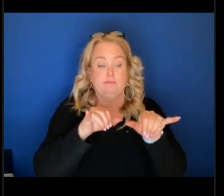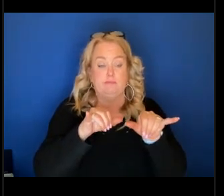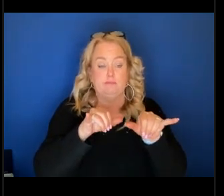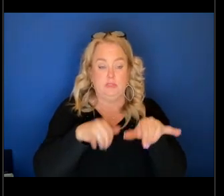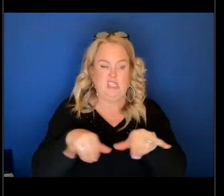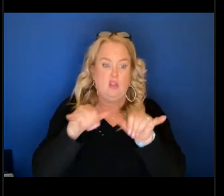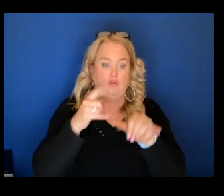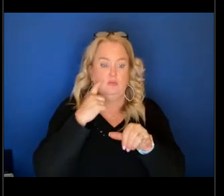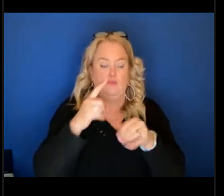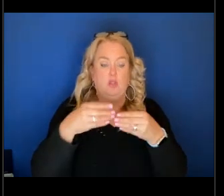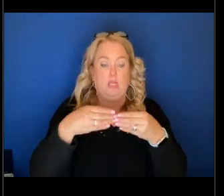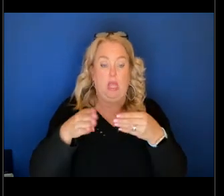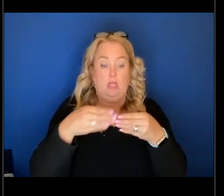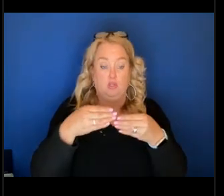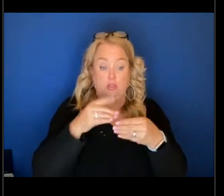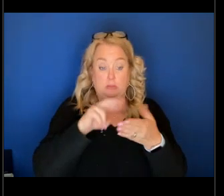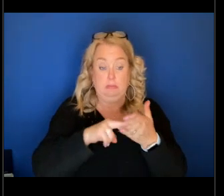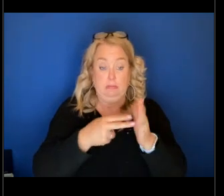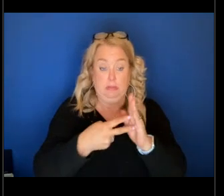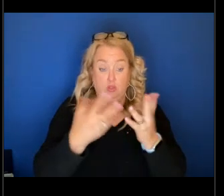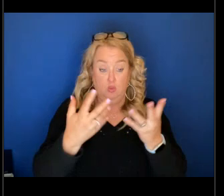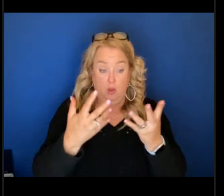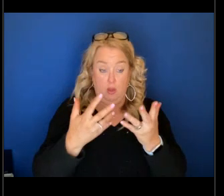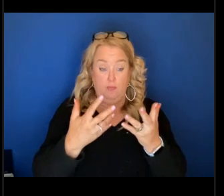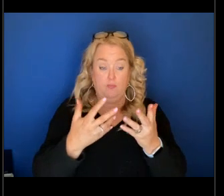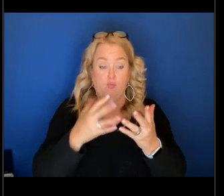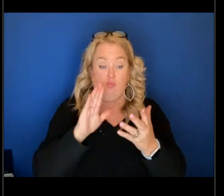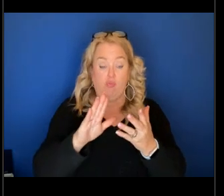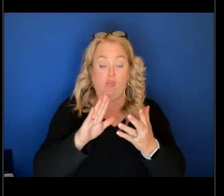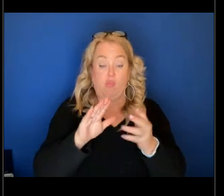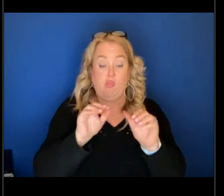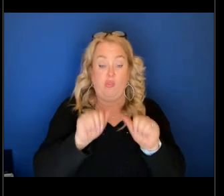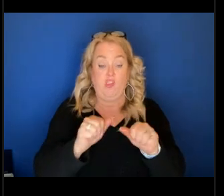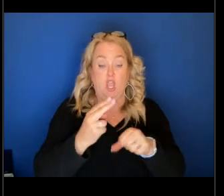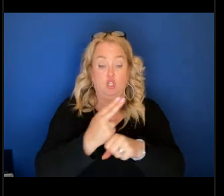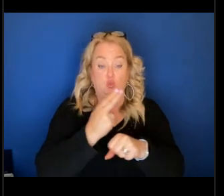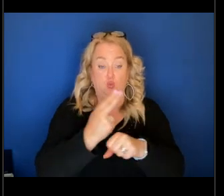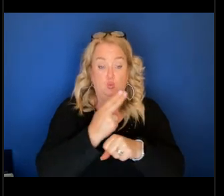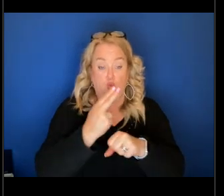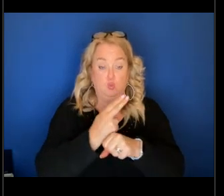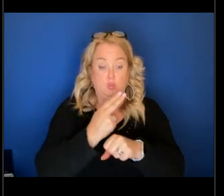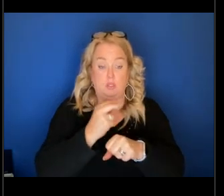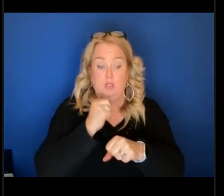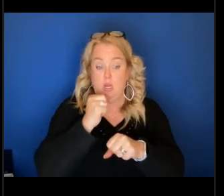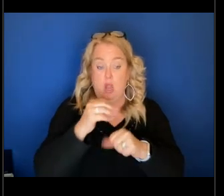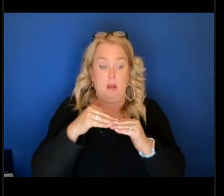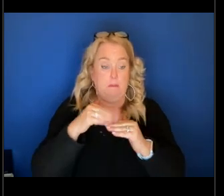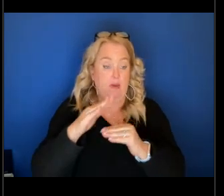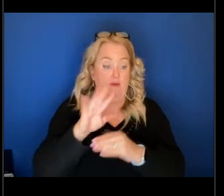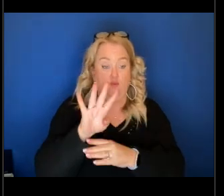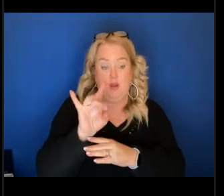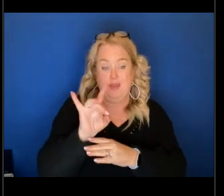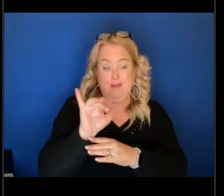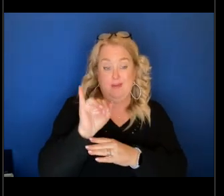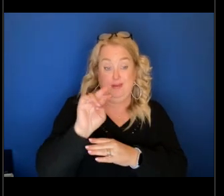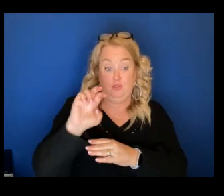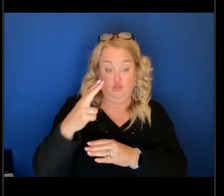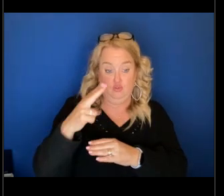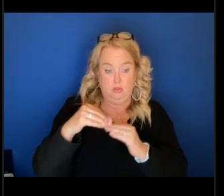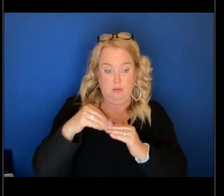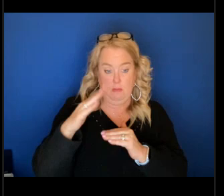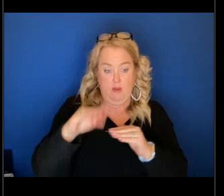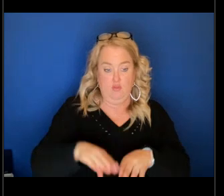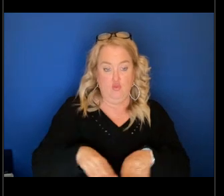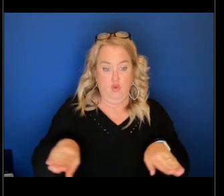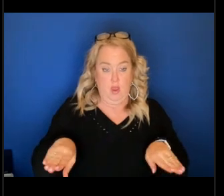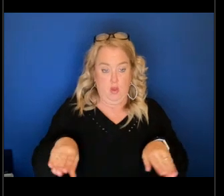latches include placing them so that their operable parts are no higher than 48 inches above the